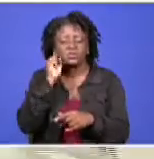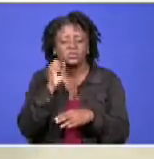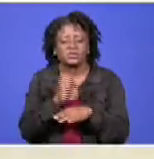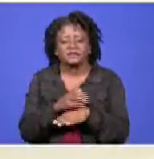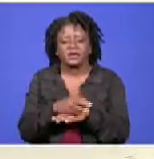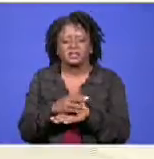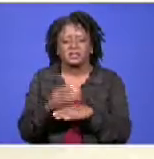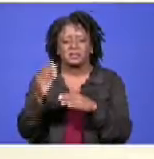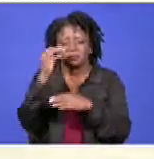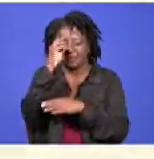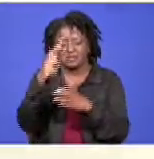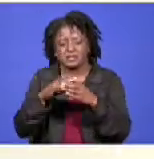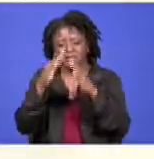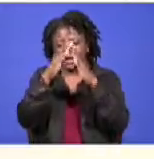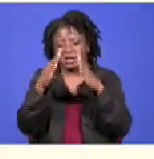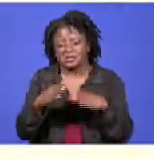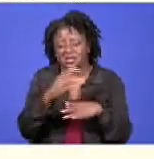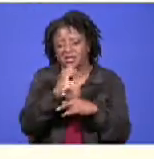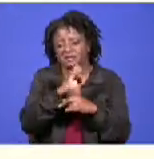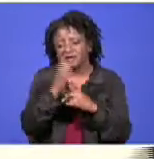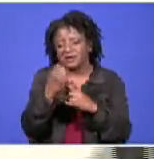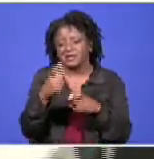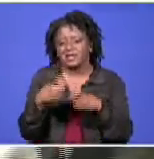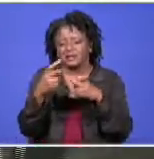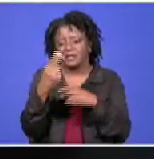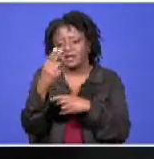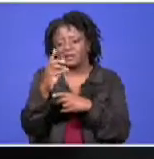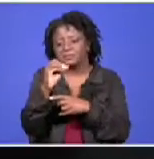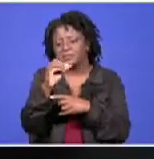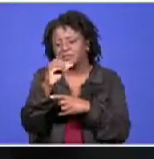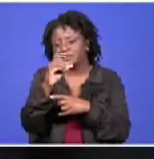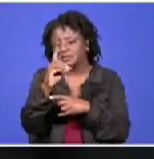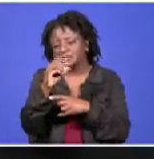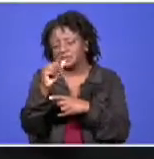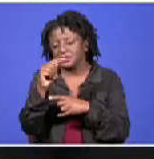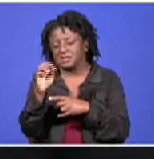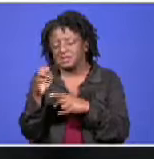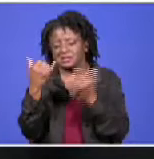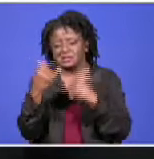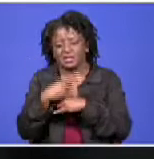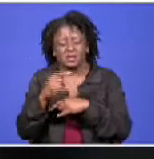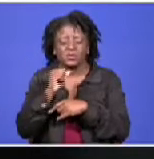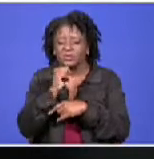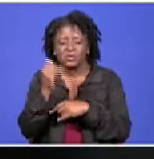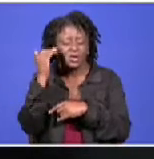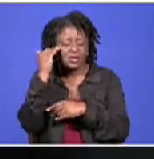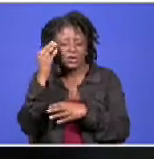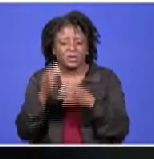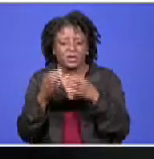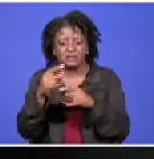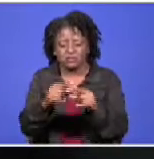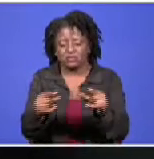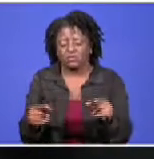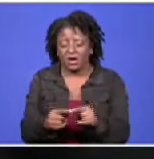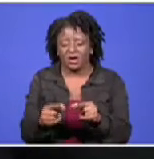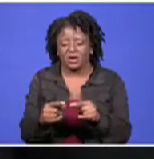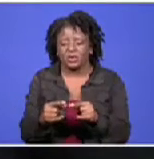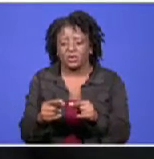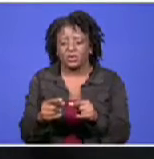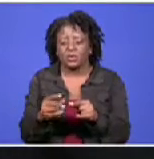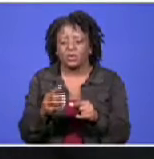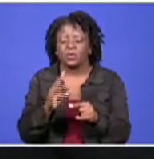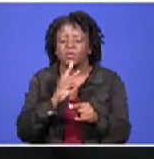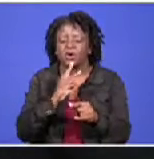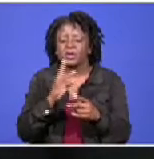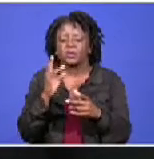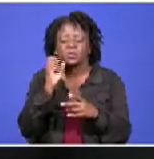Environment, Romuald Ferreira, gave us this update today. We won't know whether or not the groundwater is contaminated until we install the monitoring wells. So the monitoring